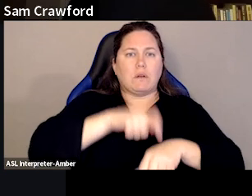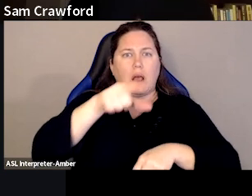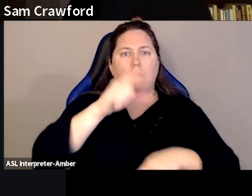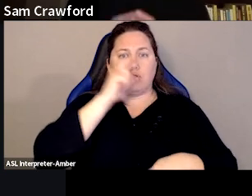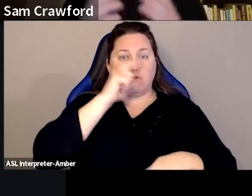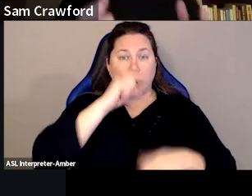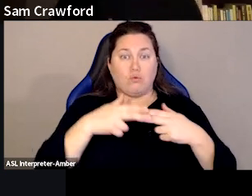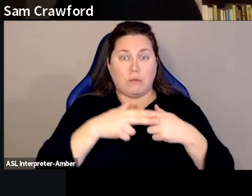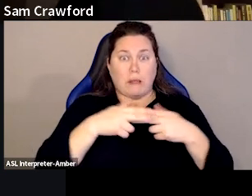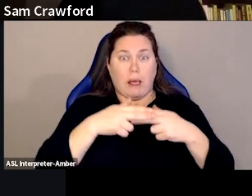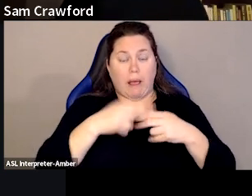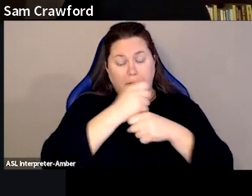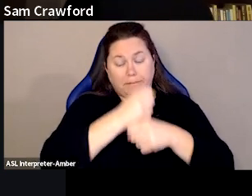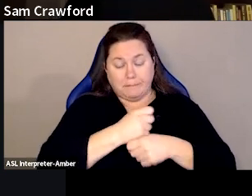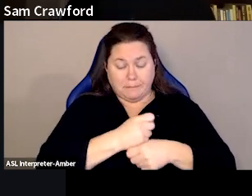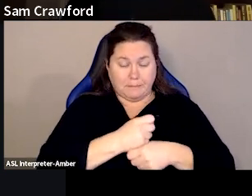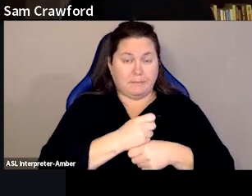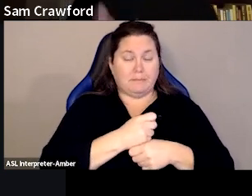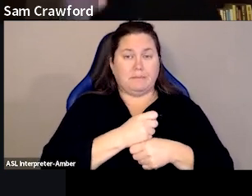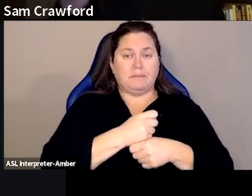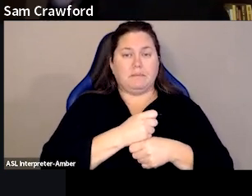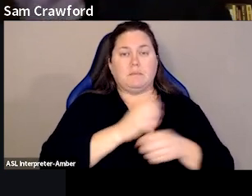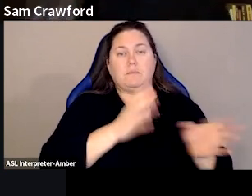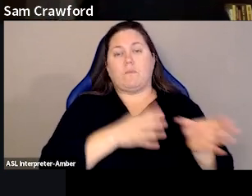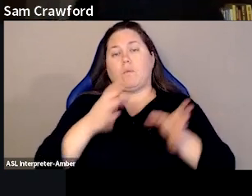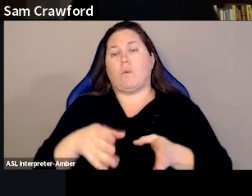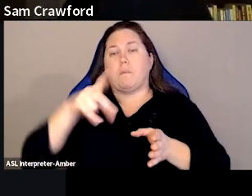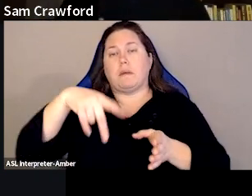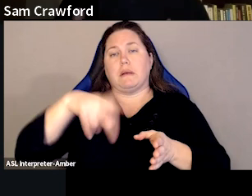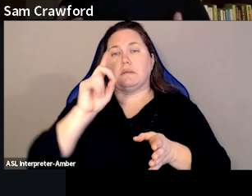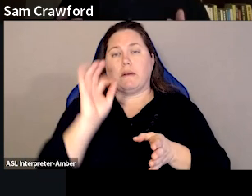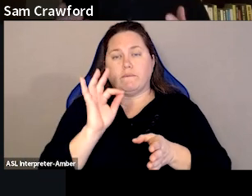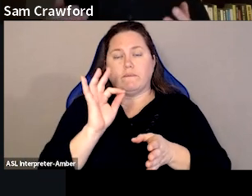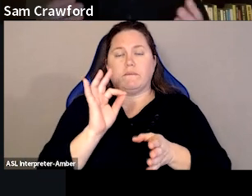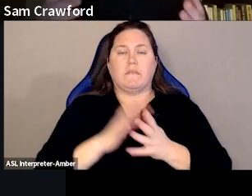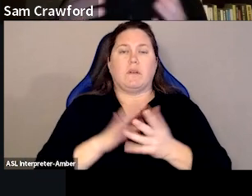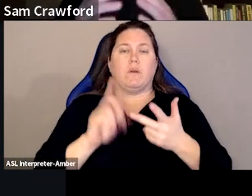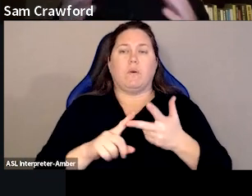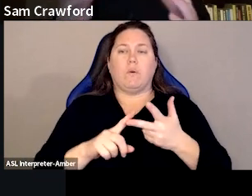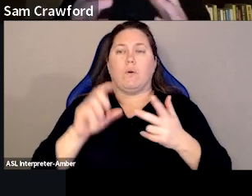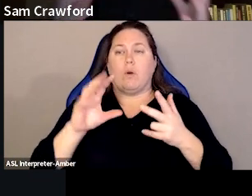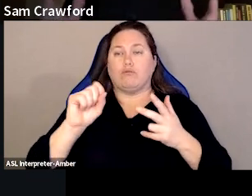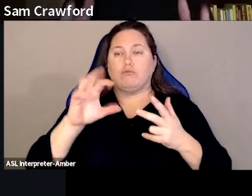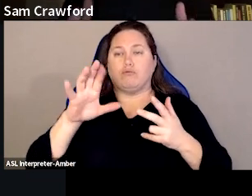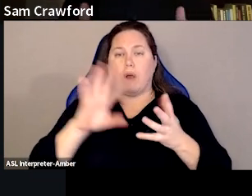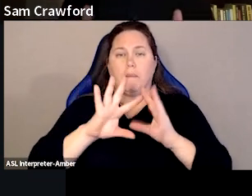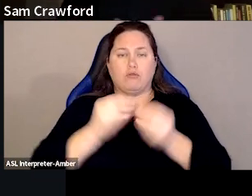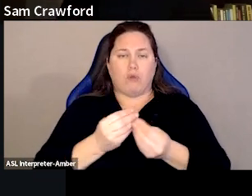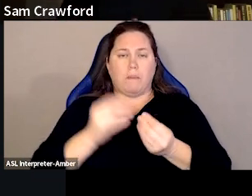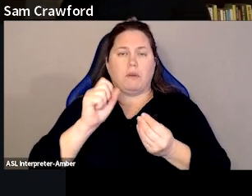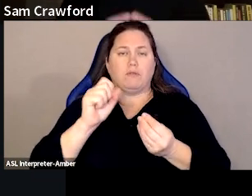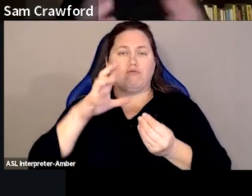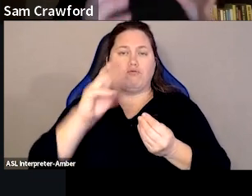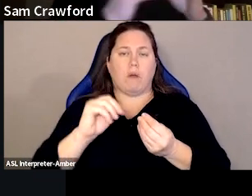Slides or you make a PDF on Canva, and even if you do an Instagram story, it's creating parts of